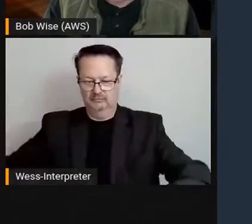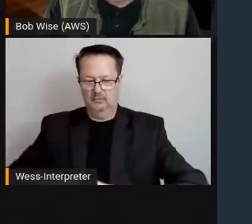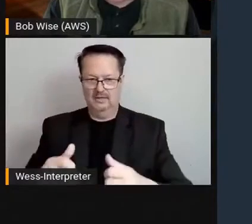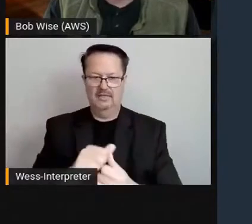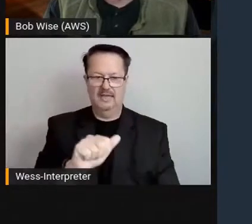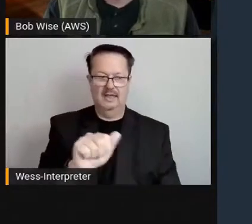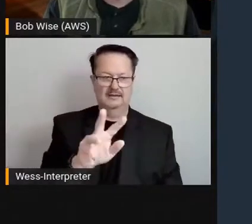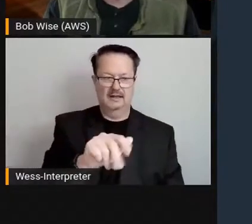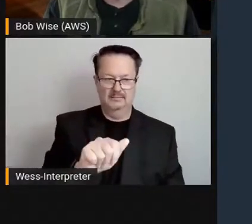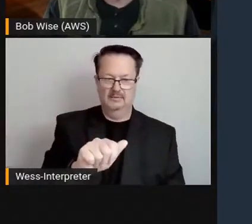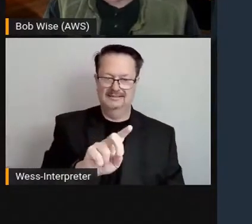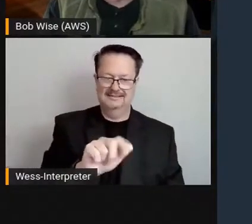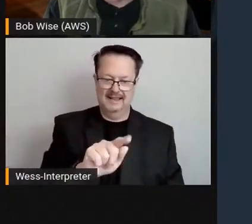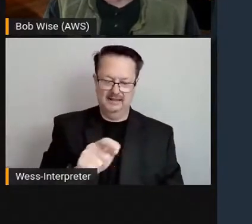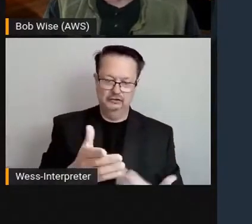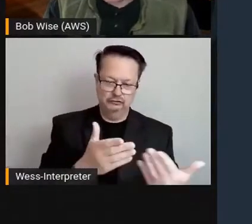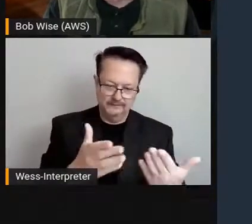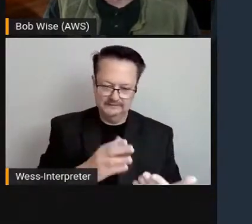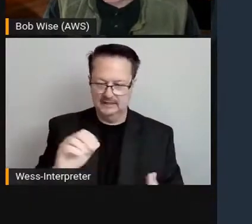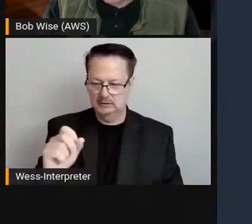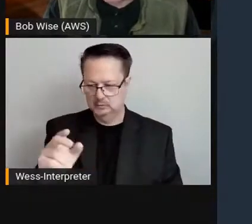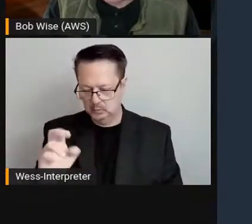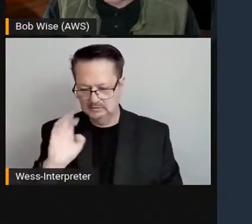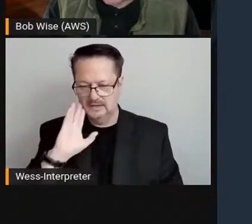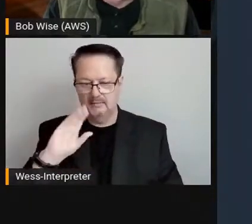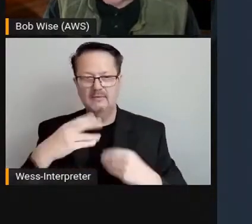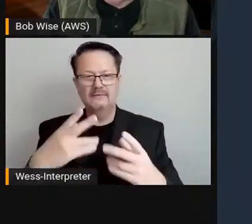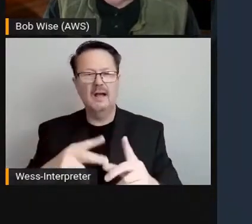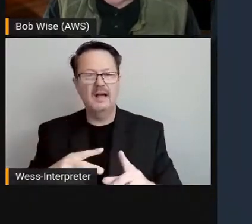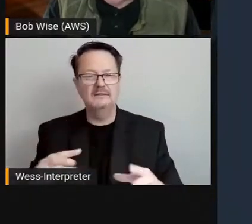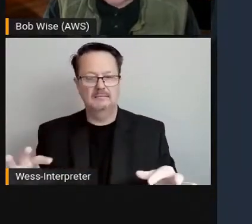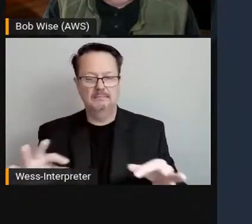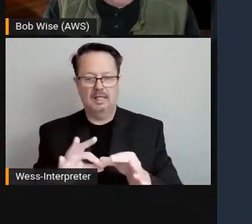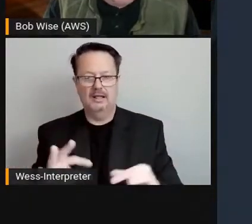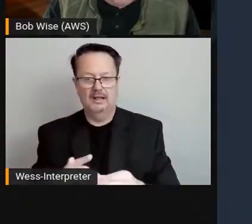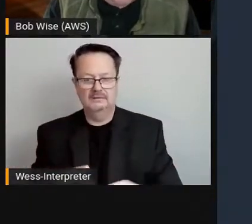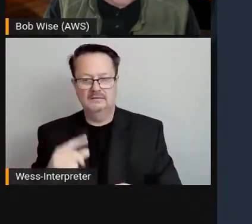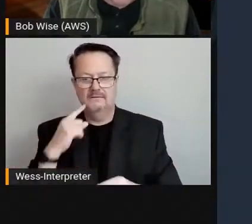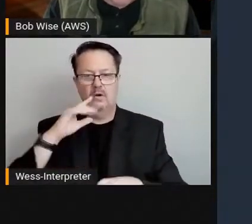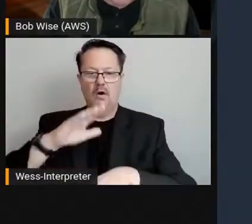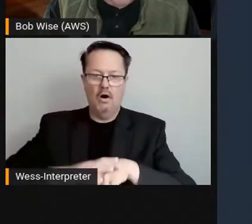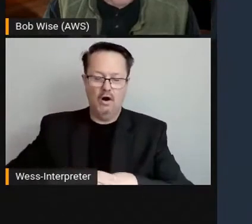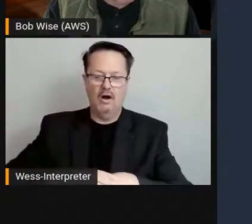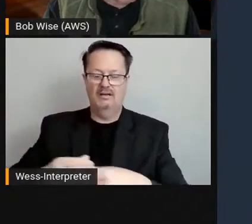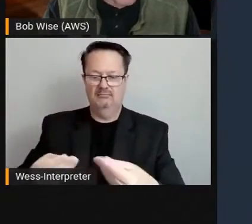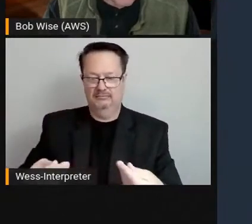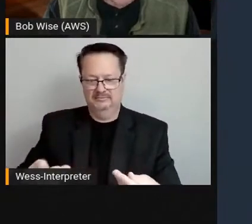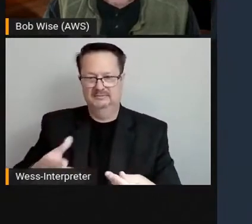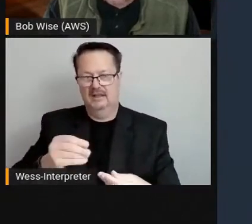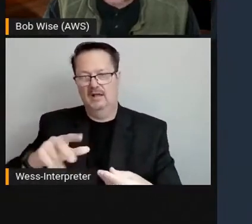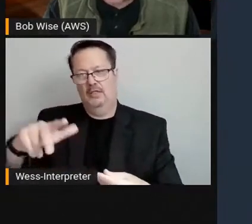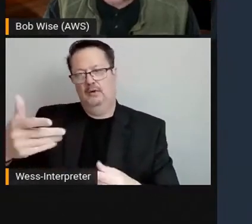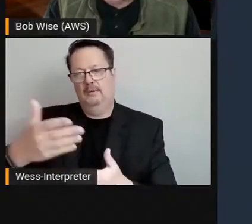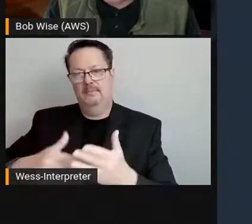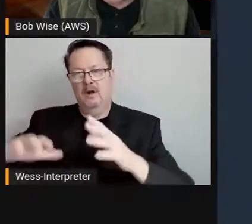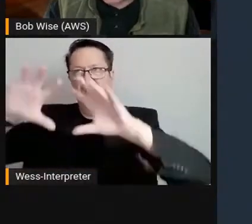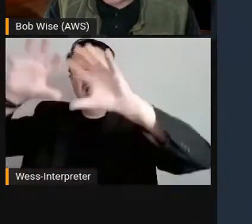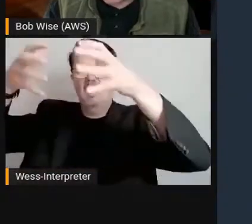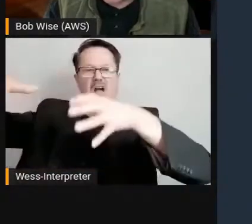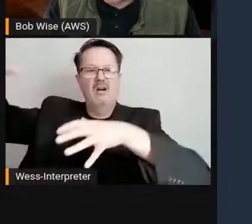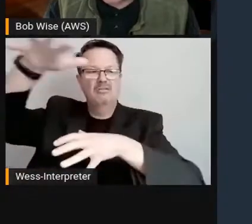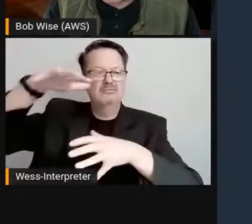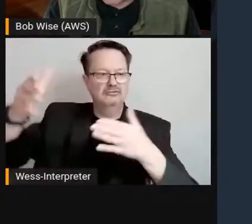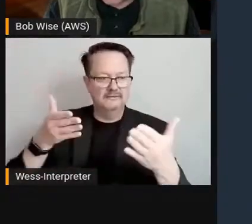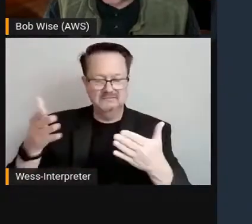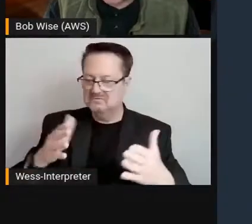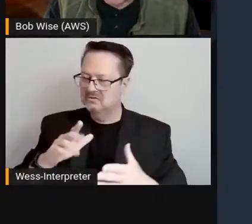services and data sources, and provides plugins for on-premises and third-party cloud services. No upfront investment,